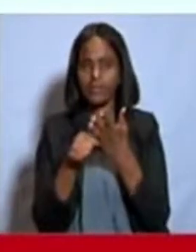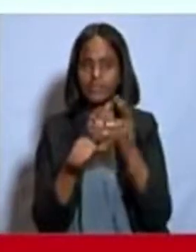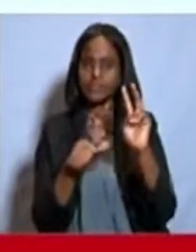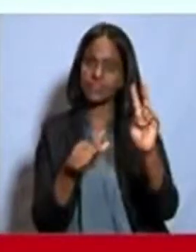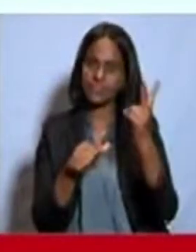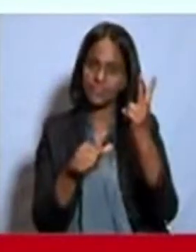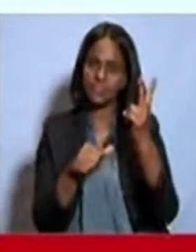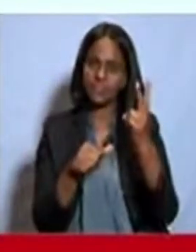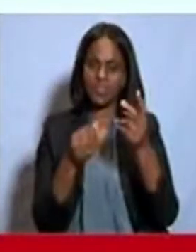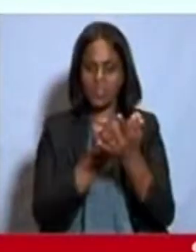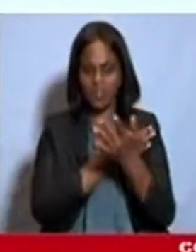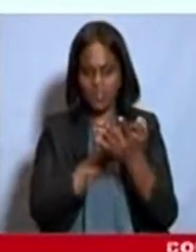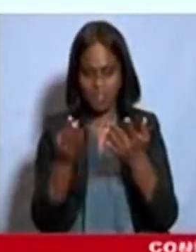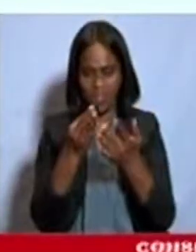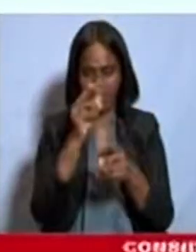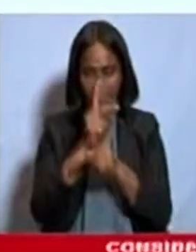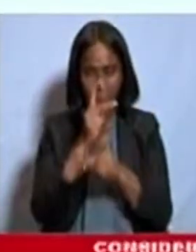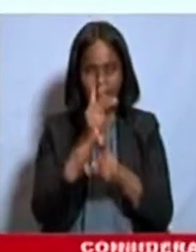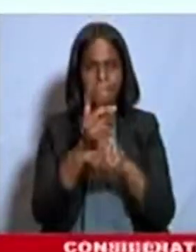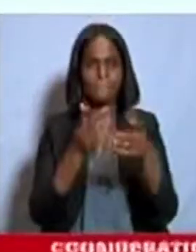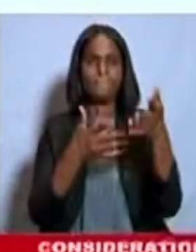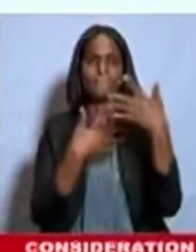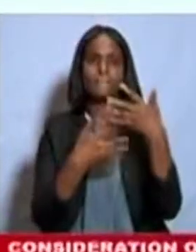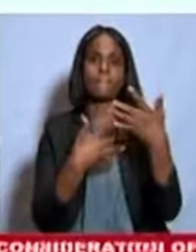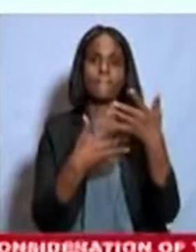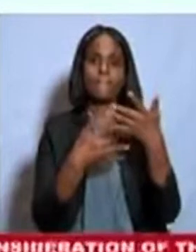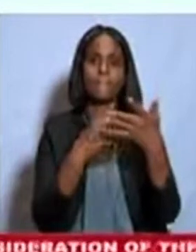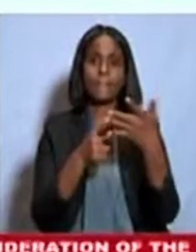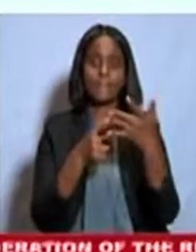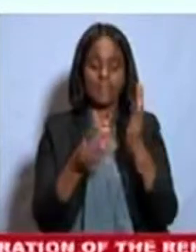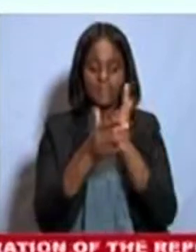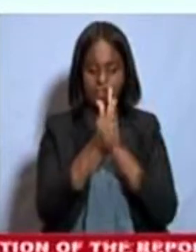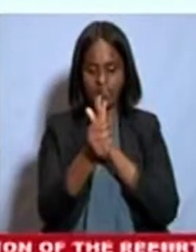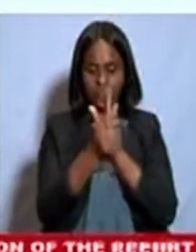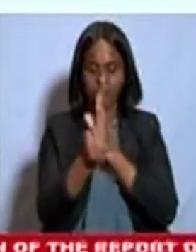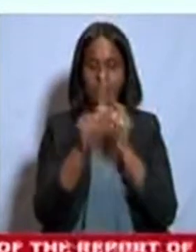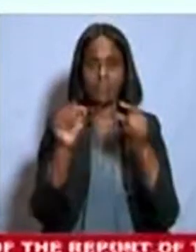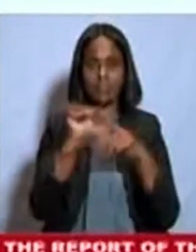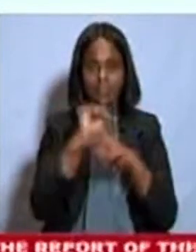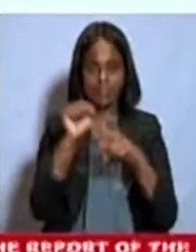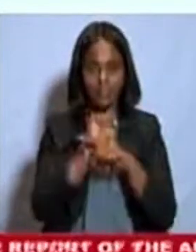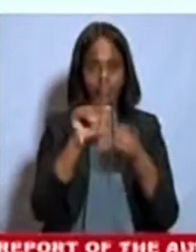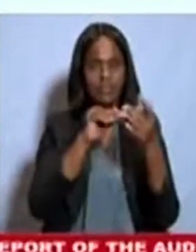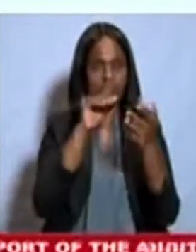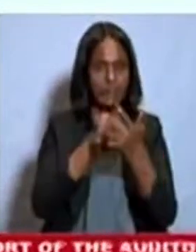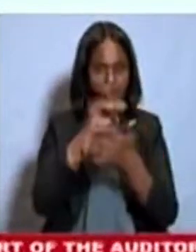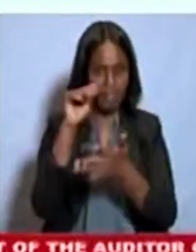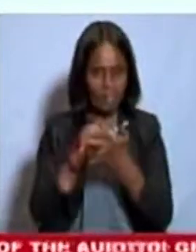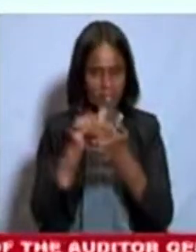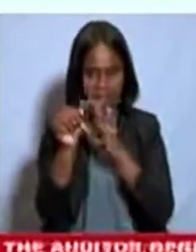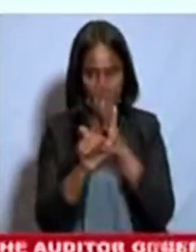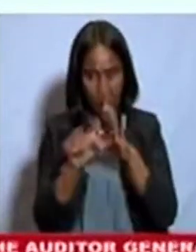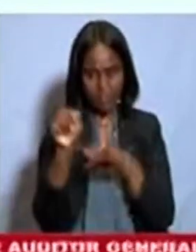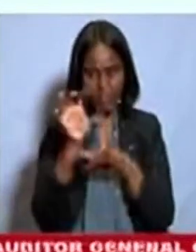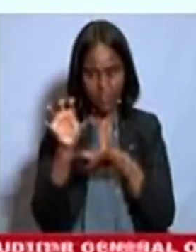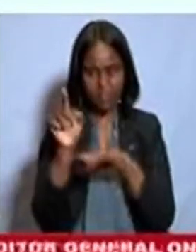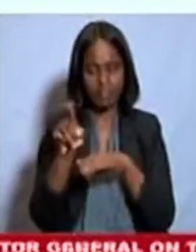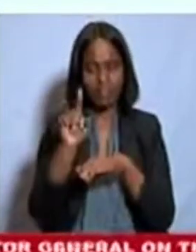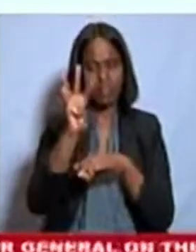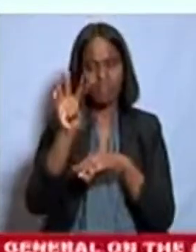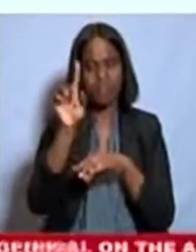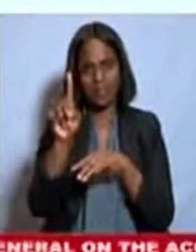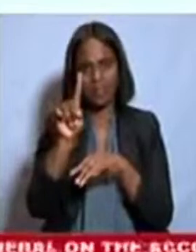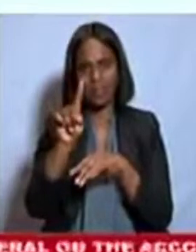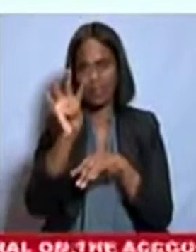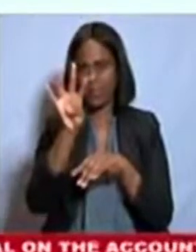2. The failure to secure title deeds, skills training centers. Section 41(4) of the